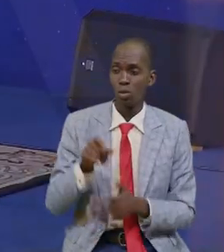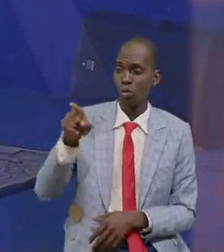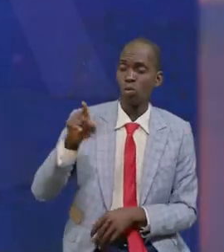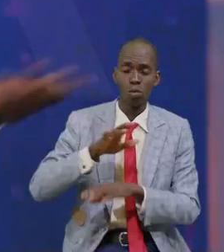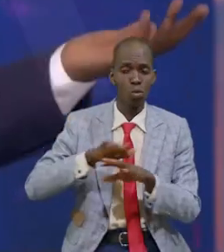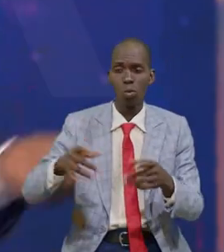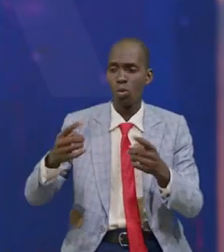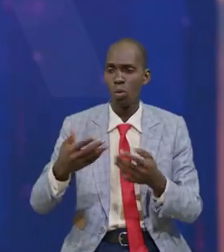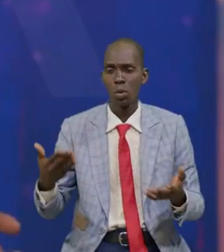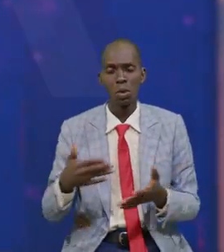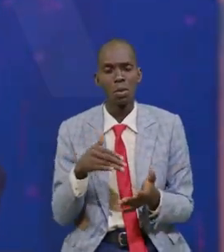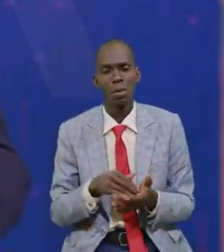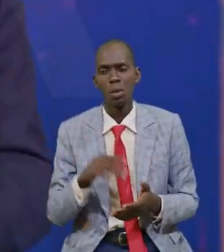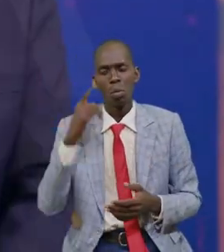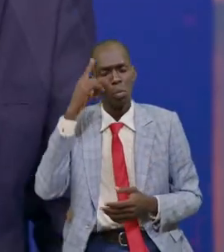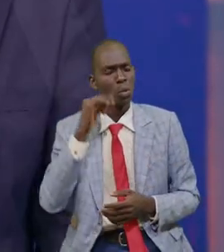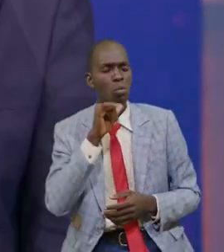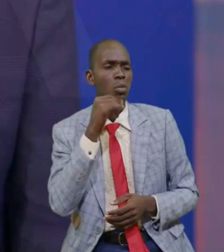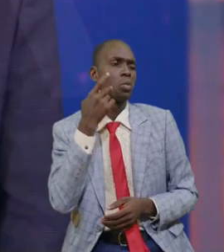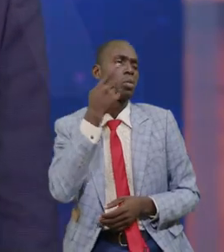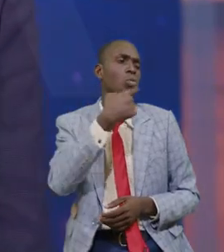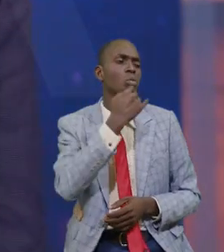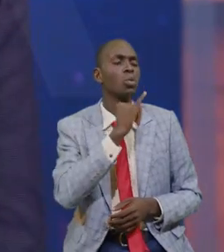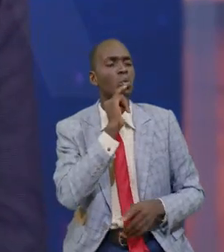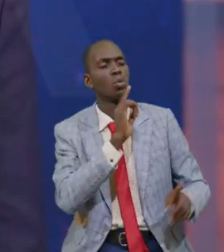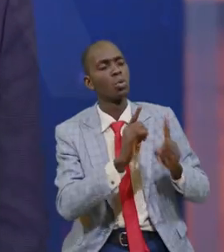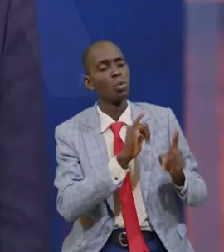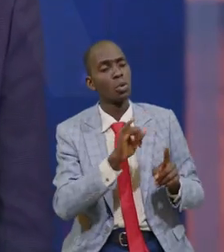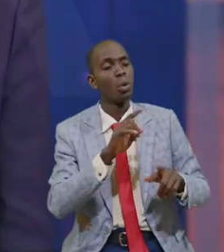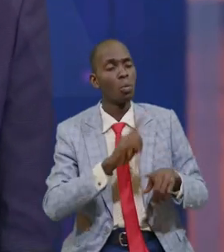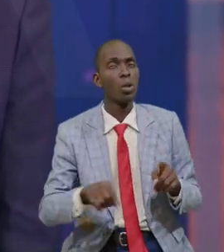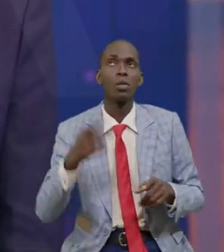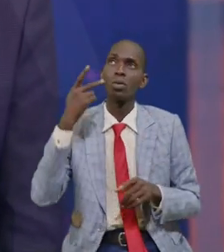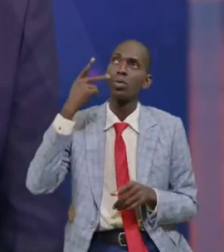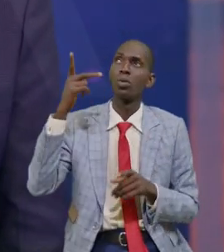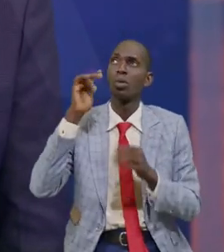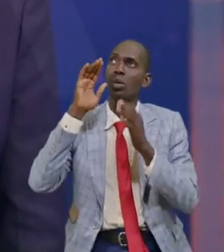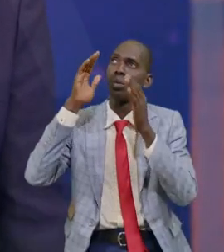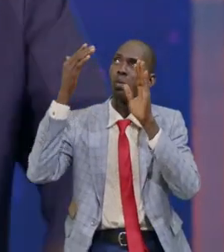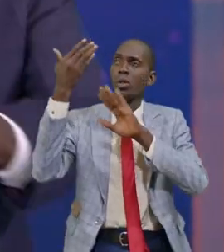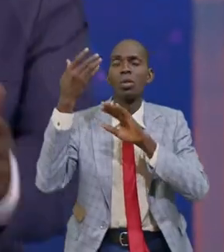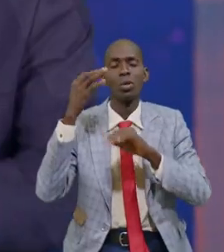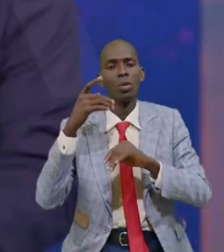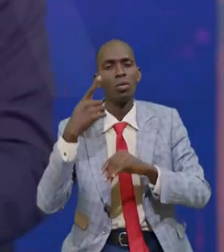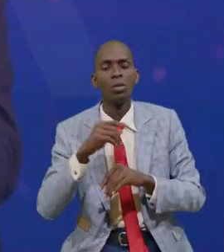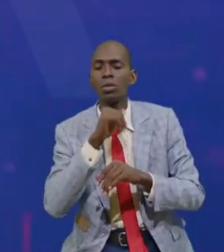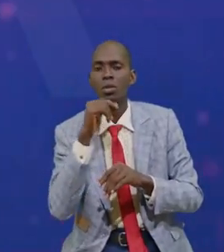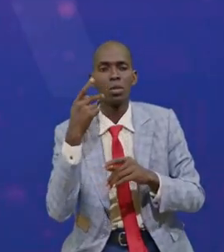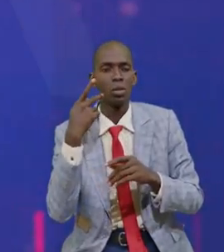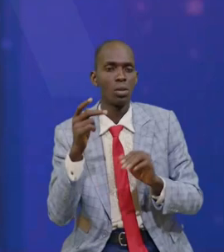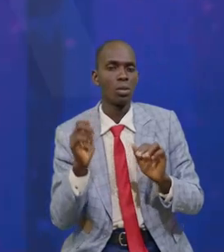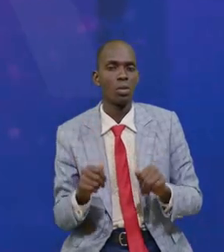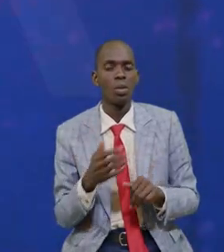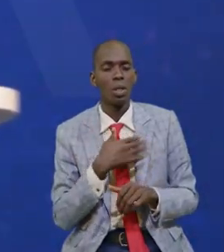the man. He didn't see the anger. He saw the presence of the invisible. And the Amalekites